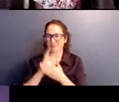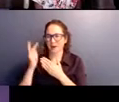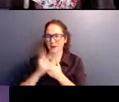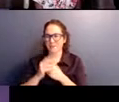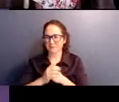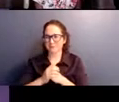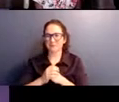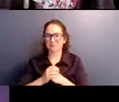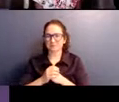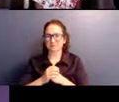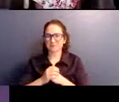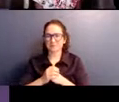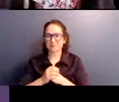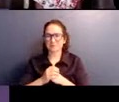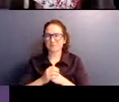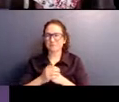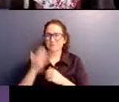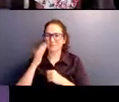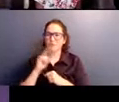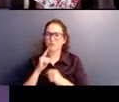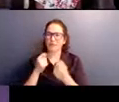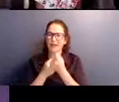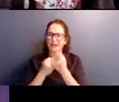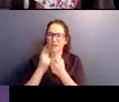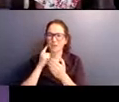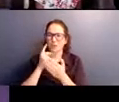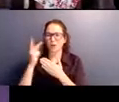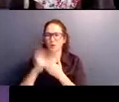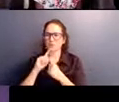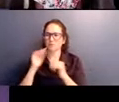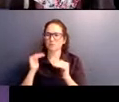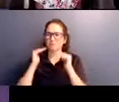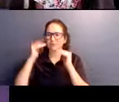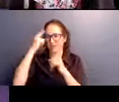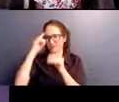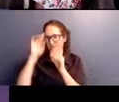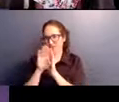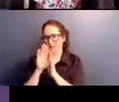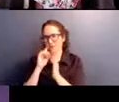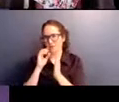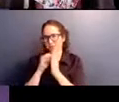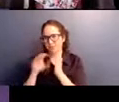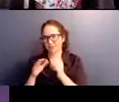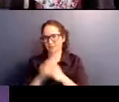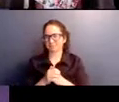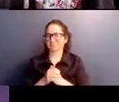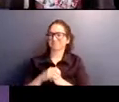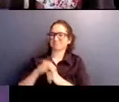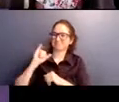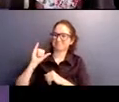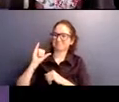And advocate for programs that will enhance the cognitive development of our students. Well, I think